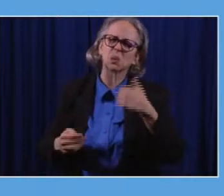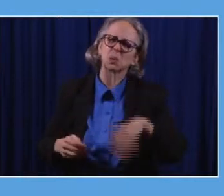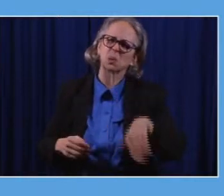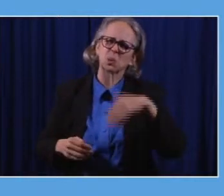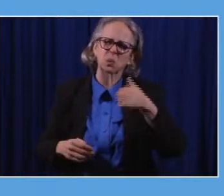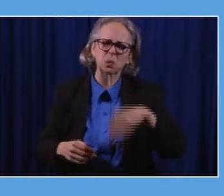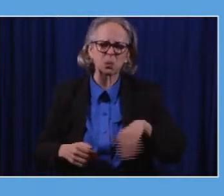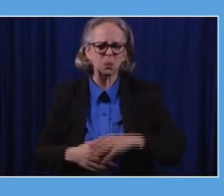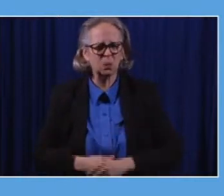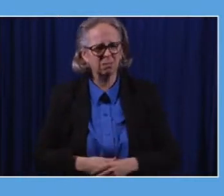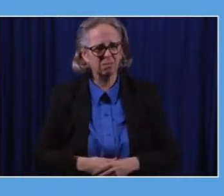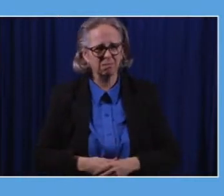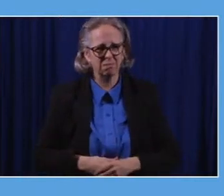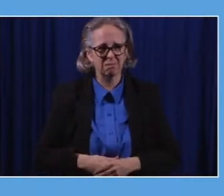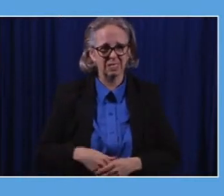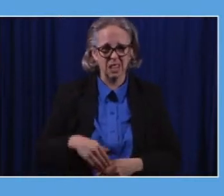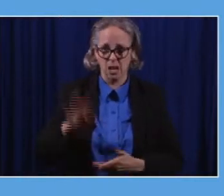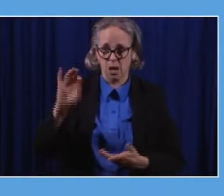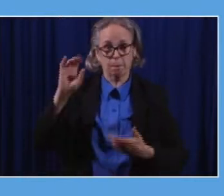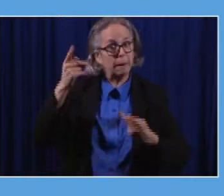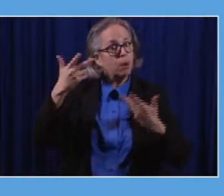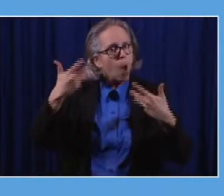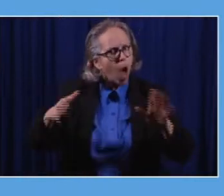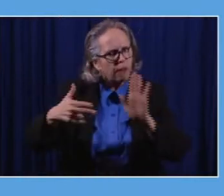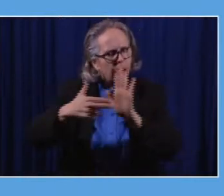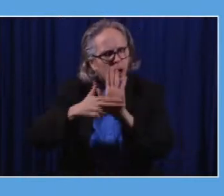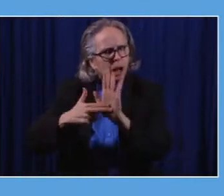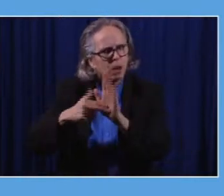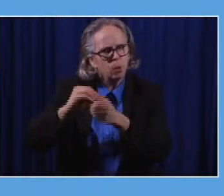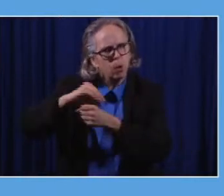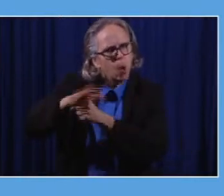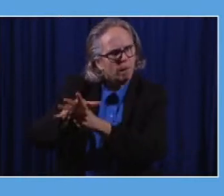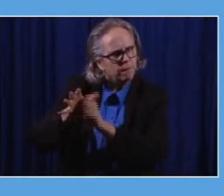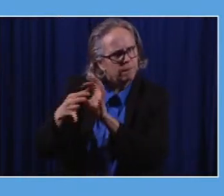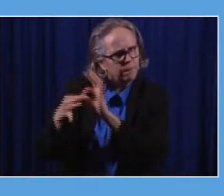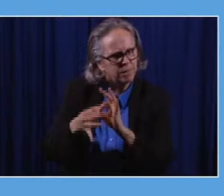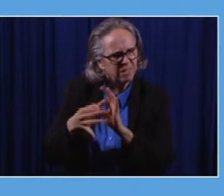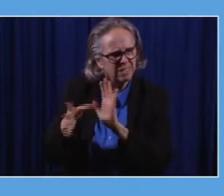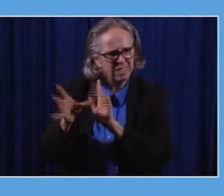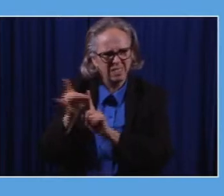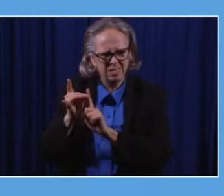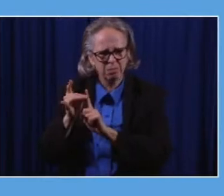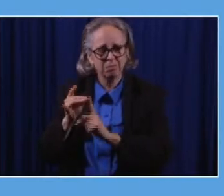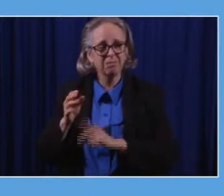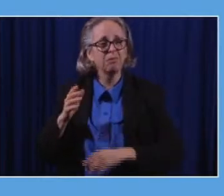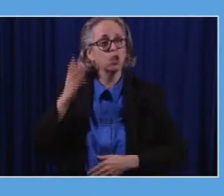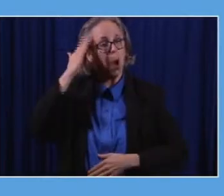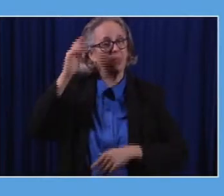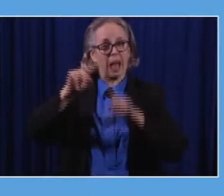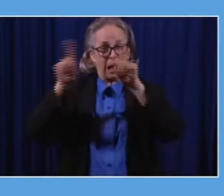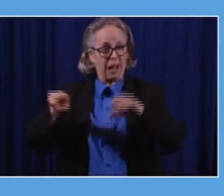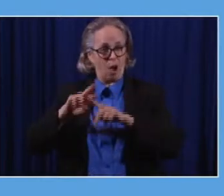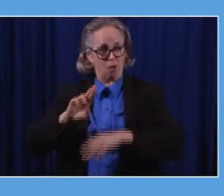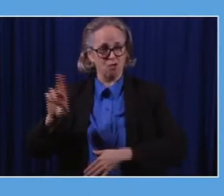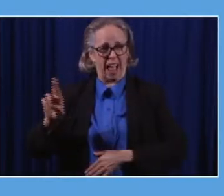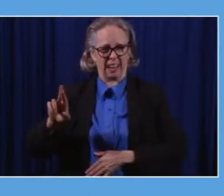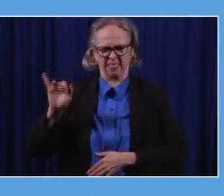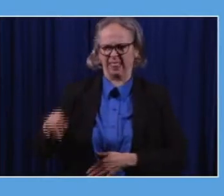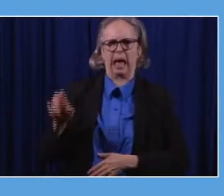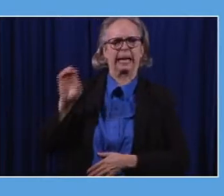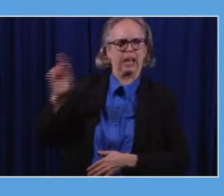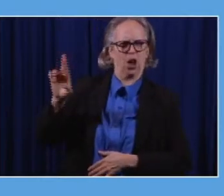of COVID-like symptoms. The graph on the right shows the number of emergency department visits with a confirmed diagnosis